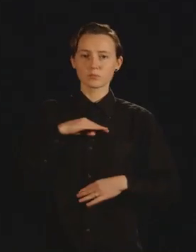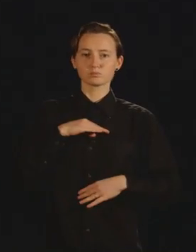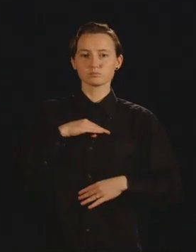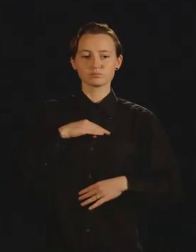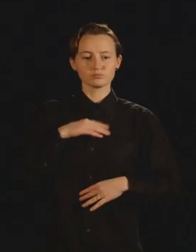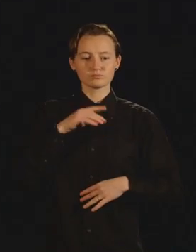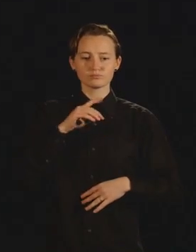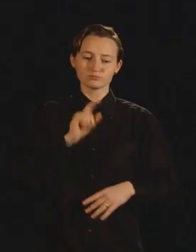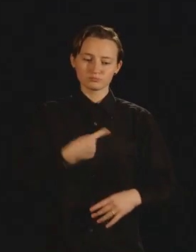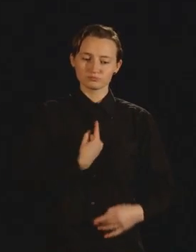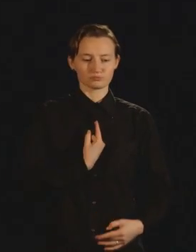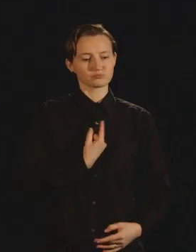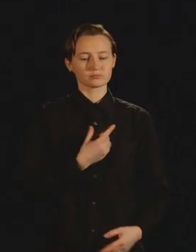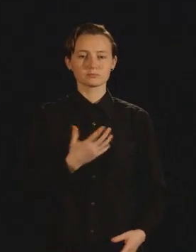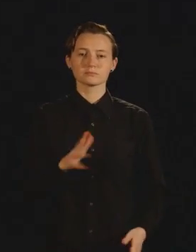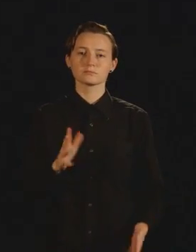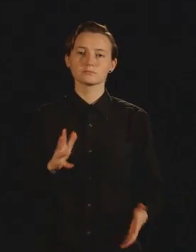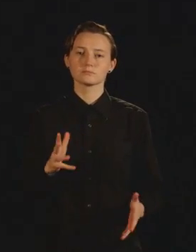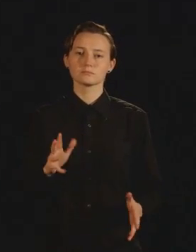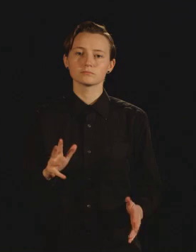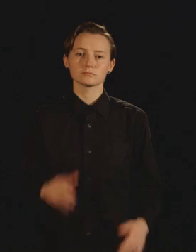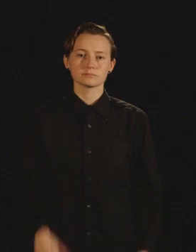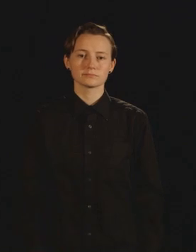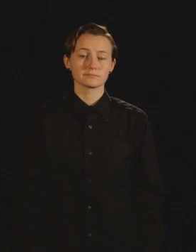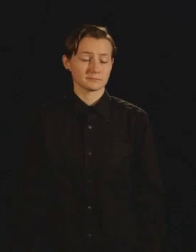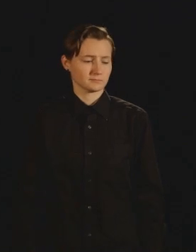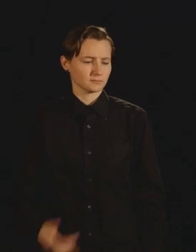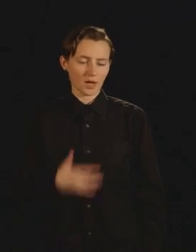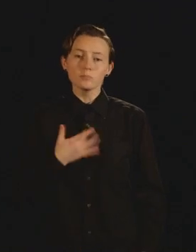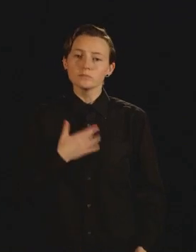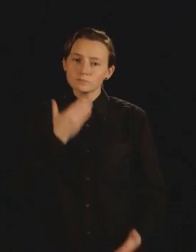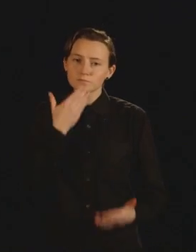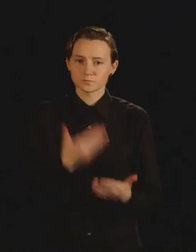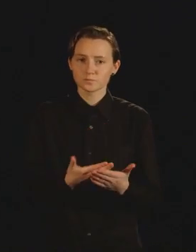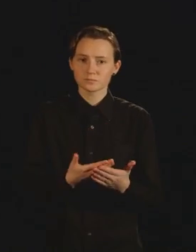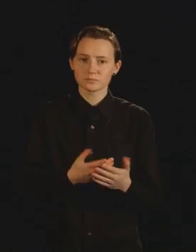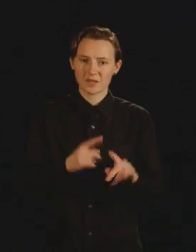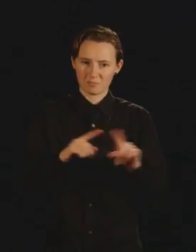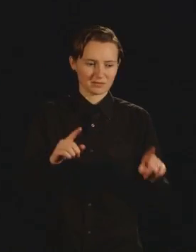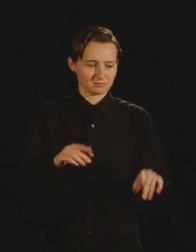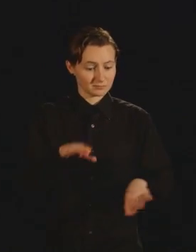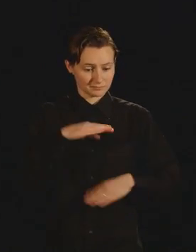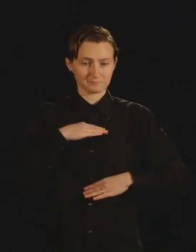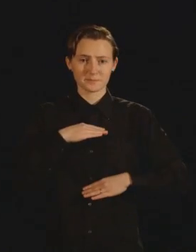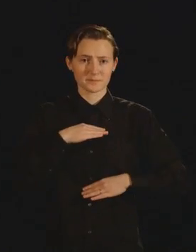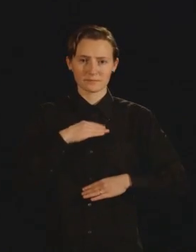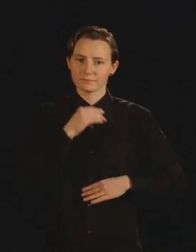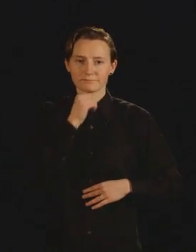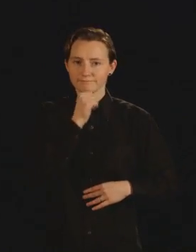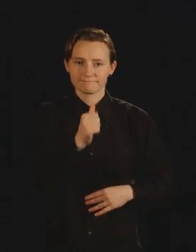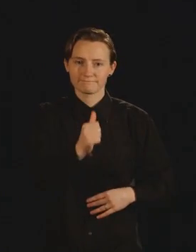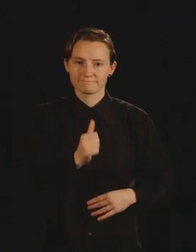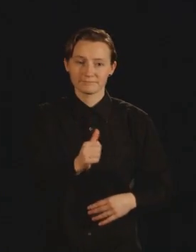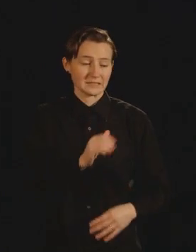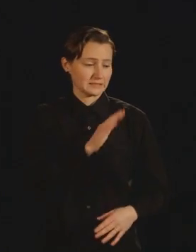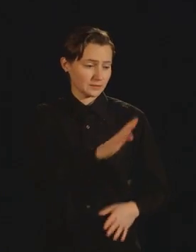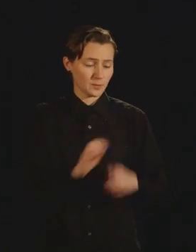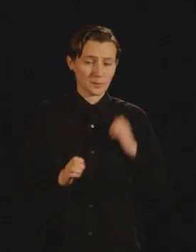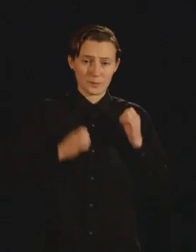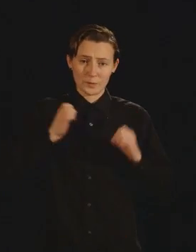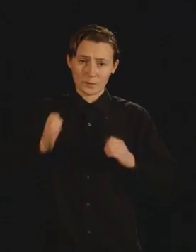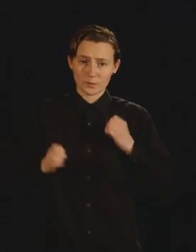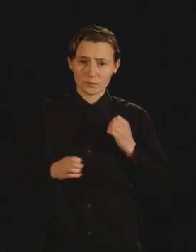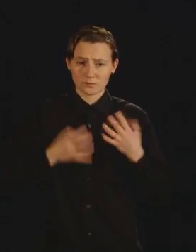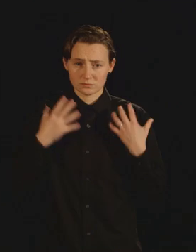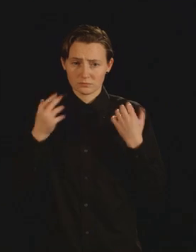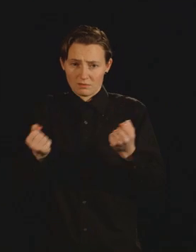love. As good as it feels to be needed, I can't be the end-all, be-all for their emotional health.